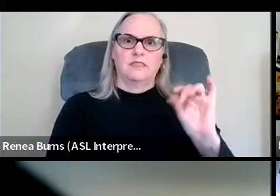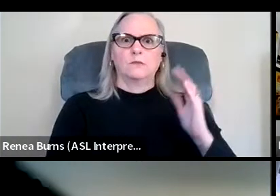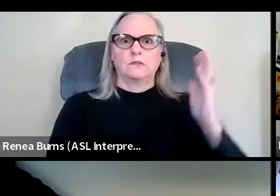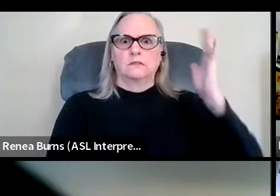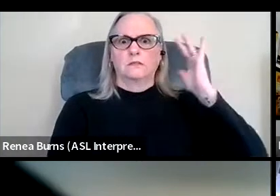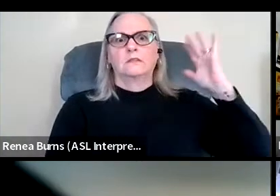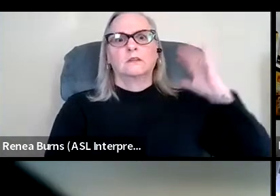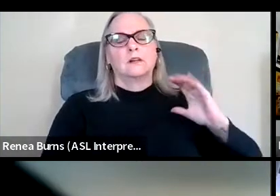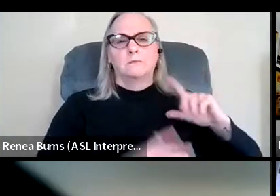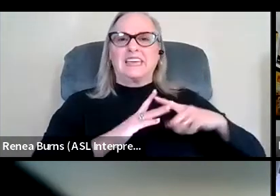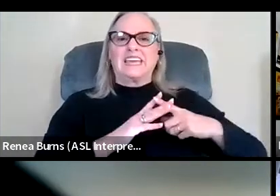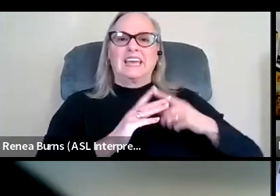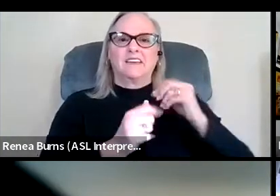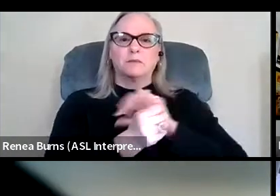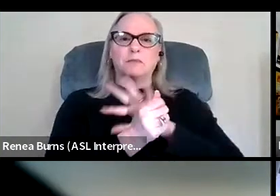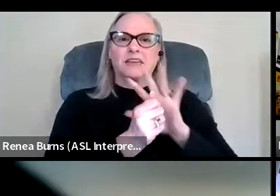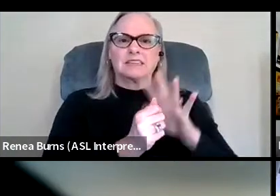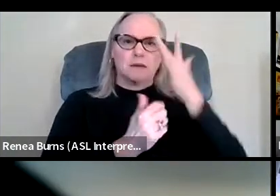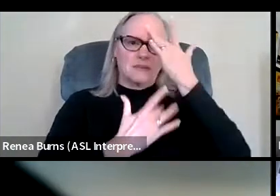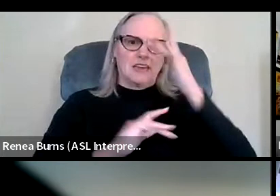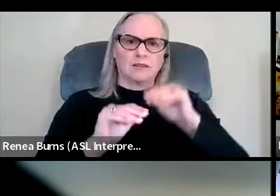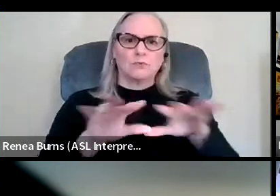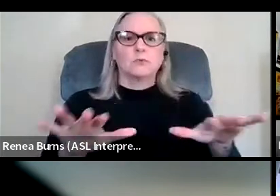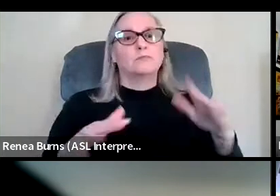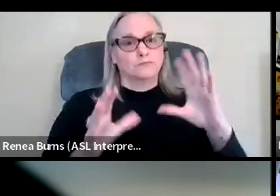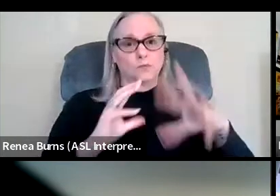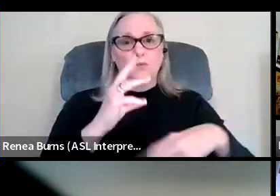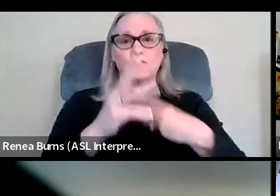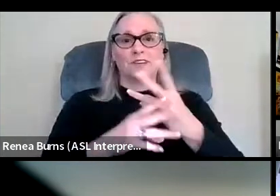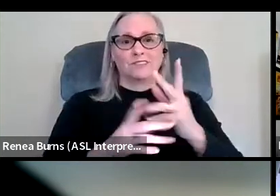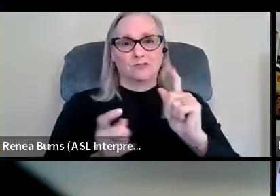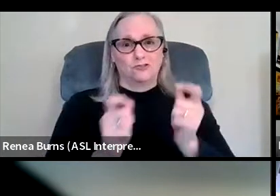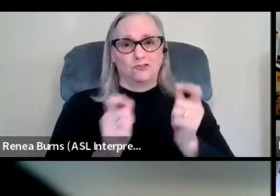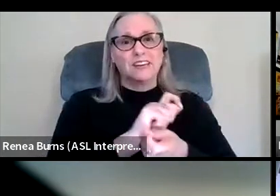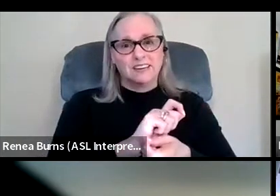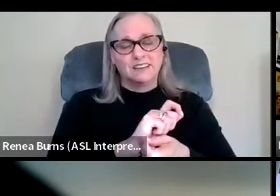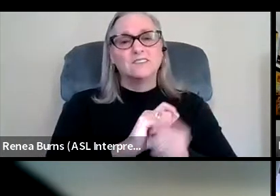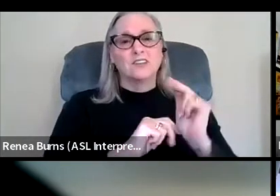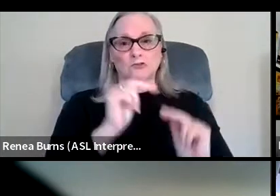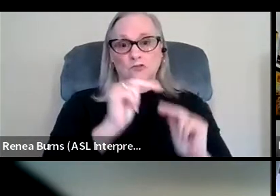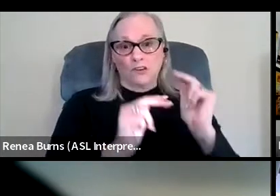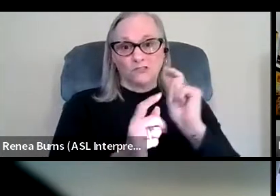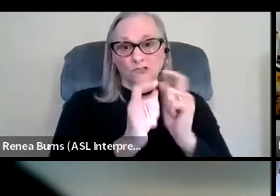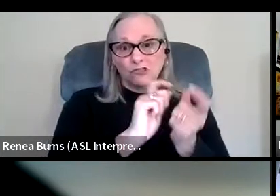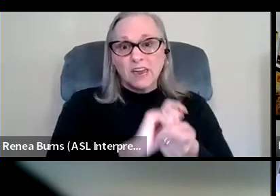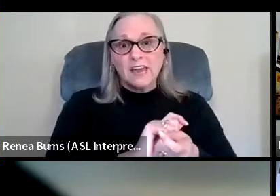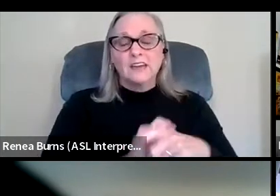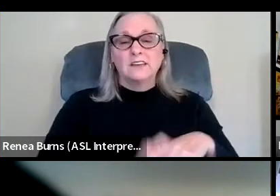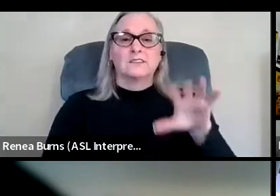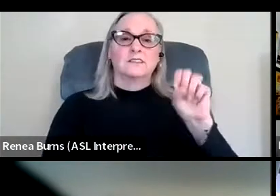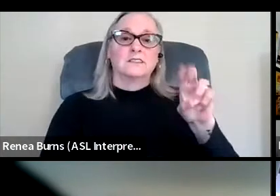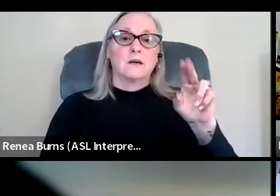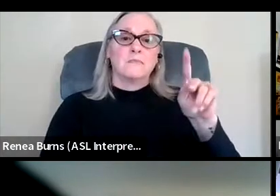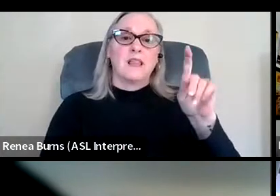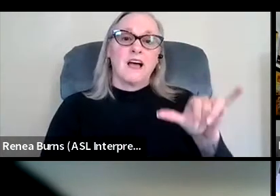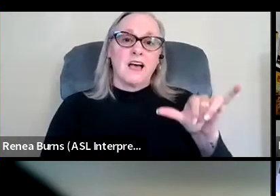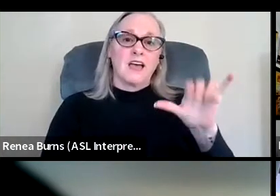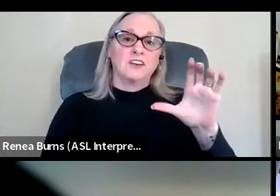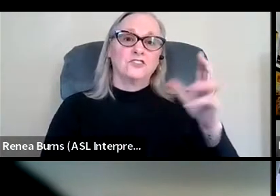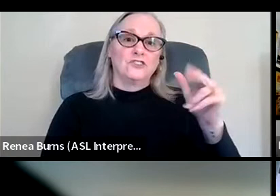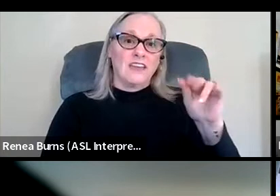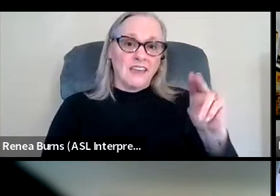the pandemic, and the world has changed, construction has changed, supply chains have changed